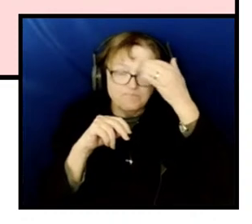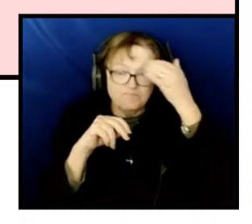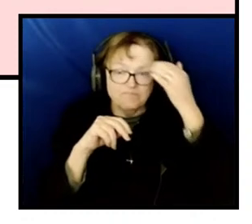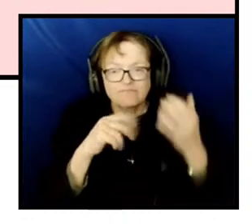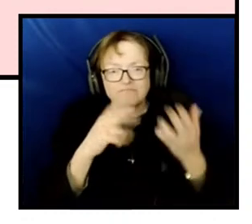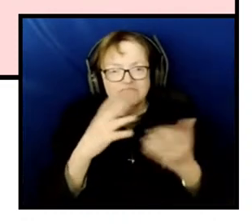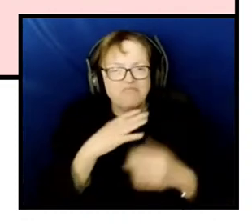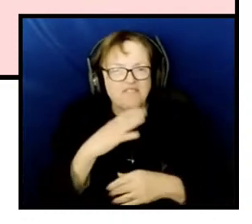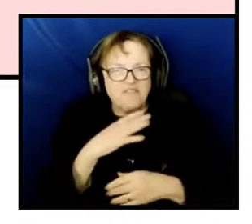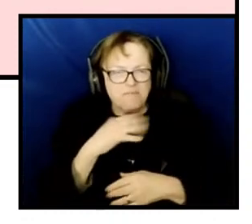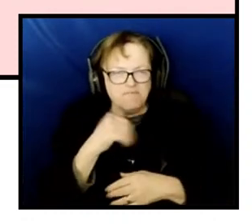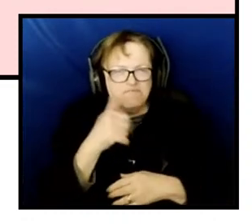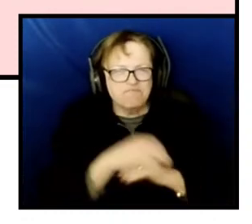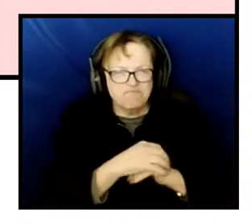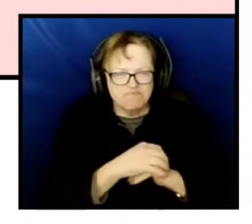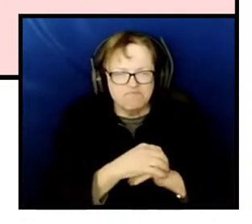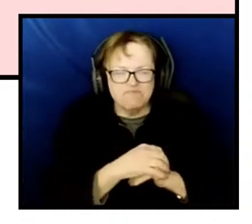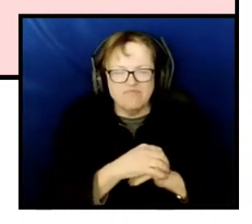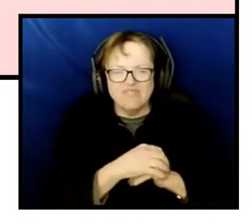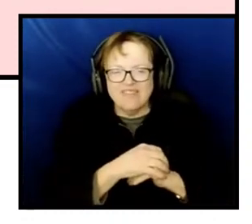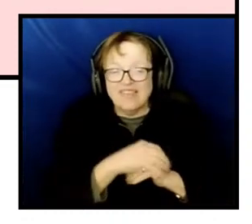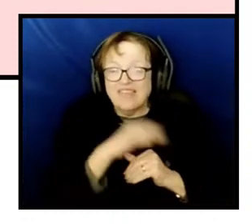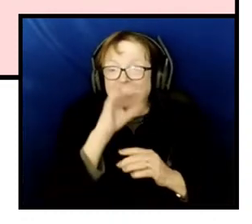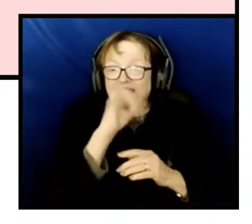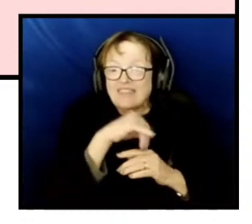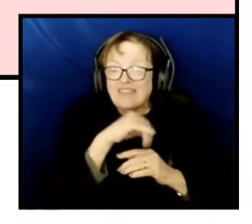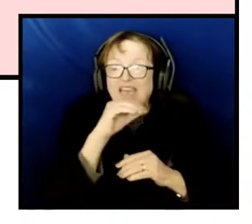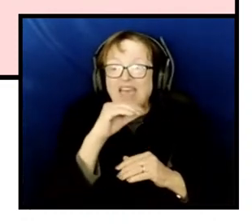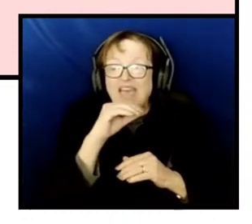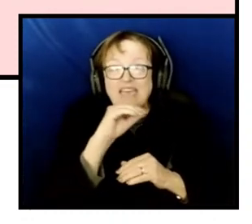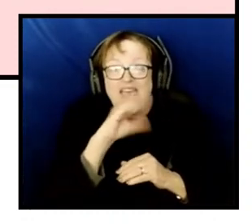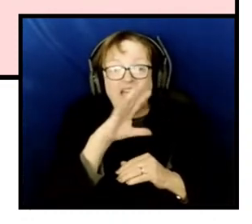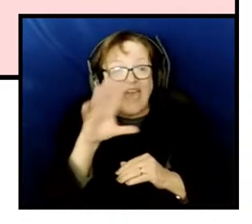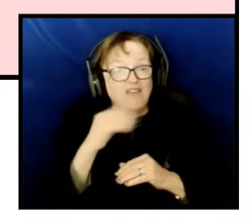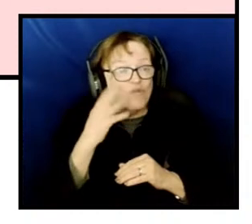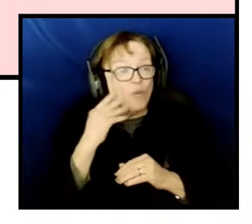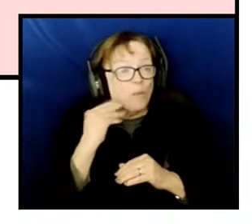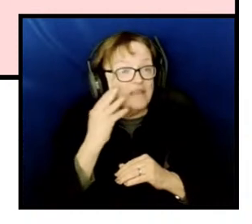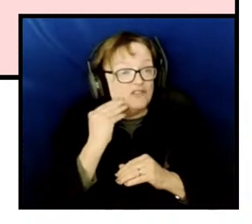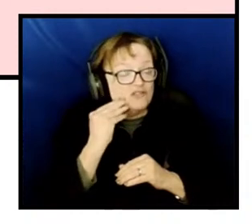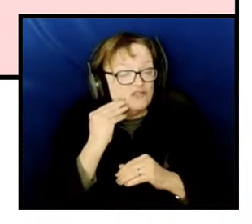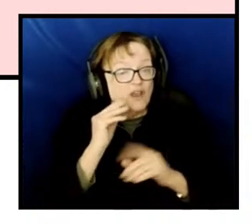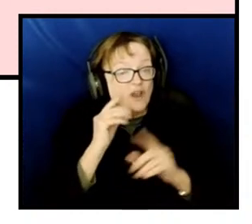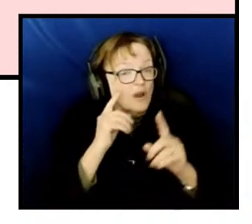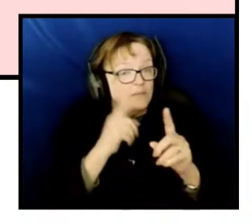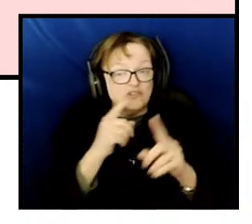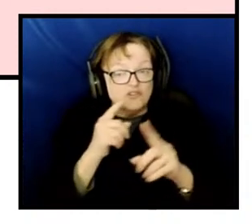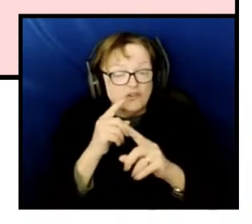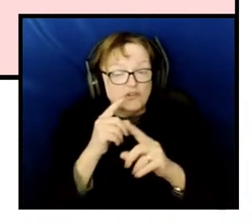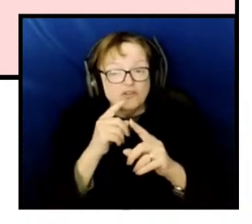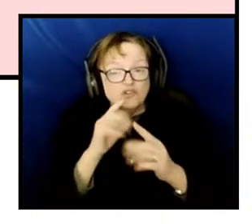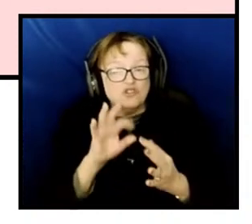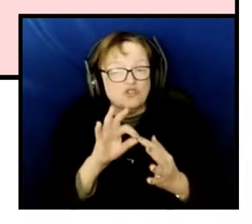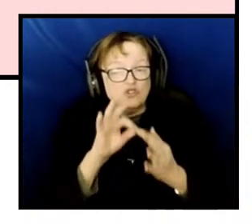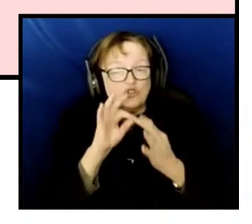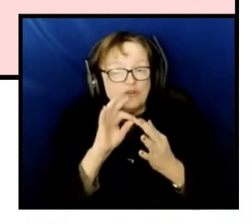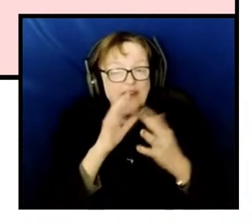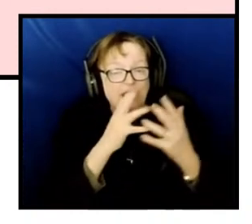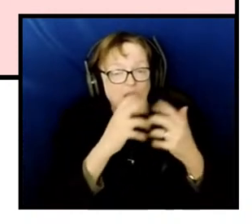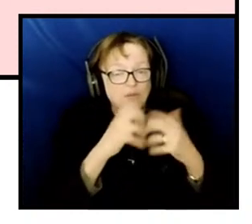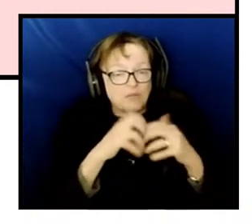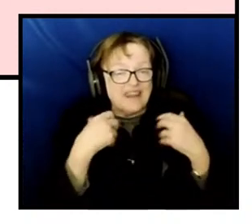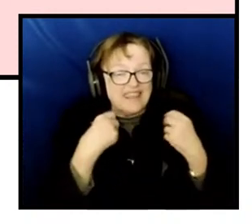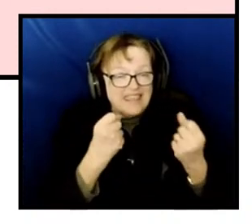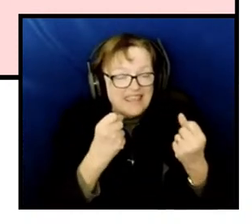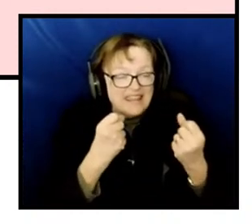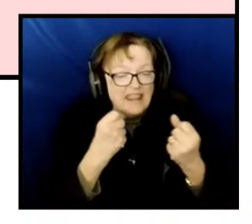Yes, there we go. So Afro Peach, this is our mission. Afro Peach uniquely blends movement healing practices